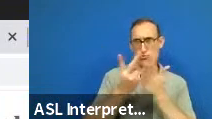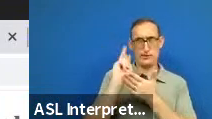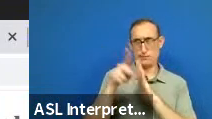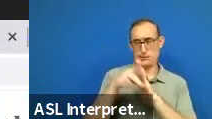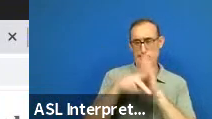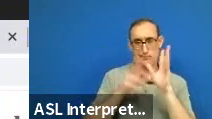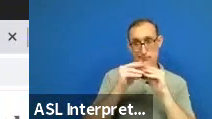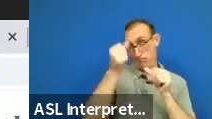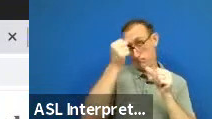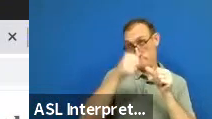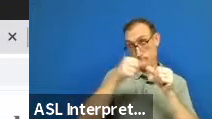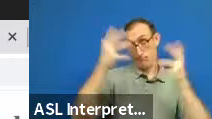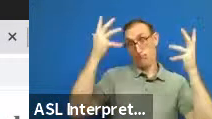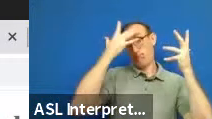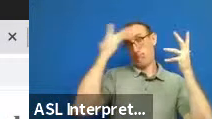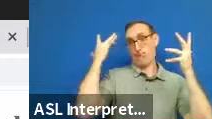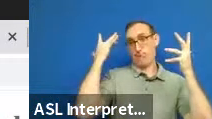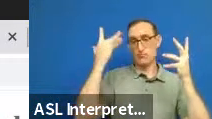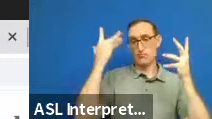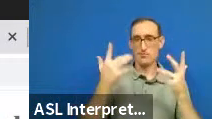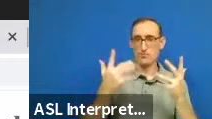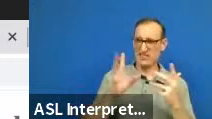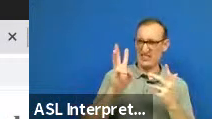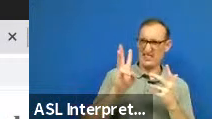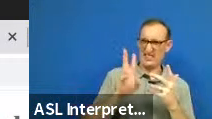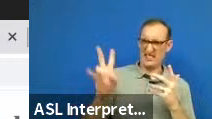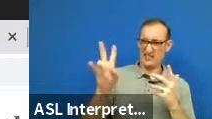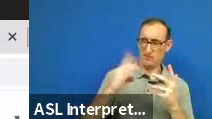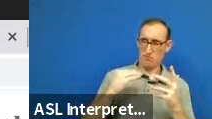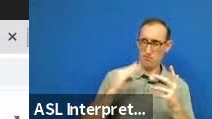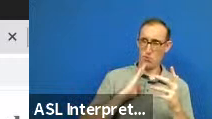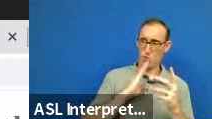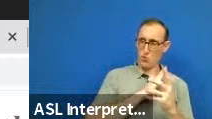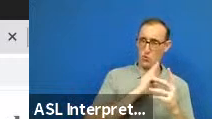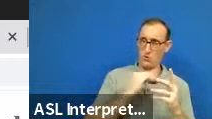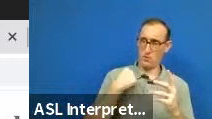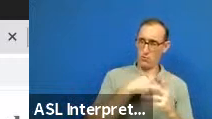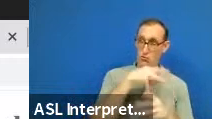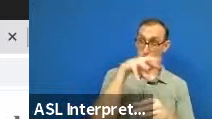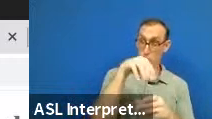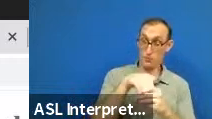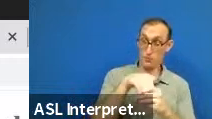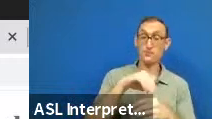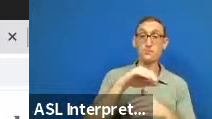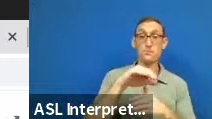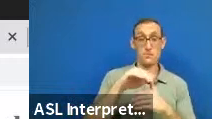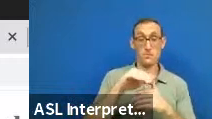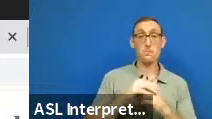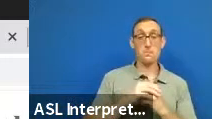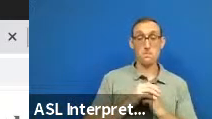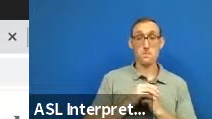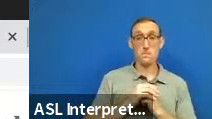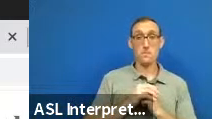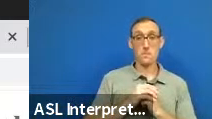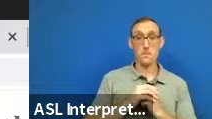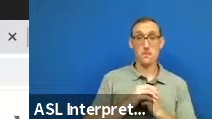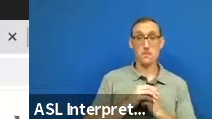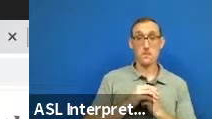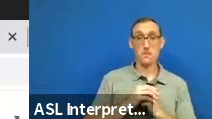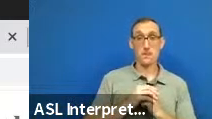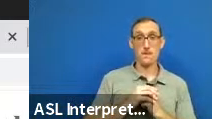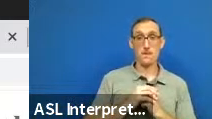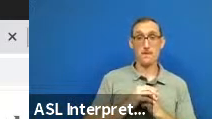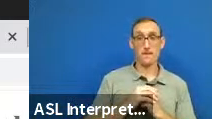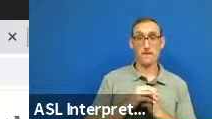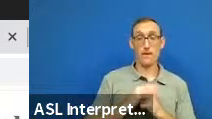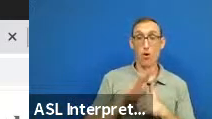remember. There were, I think, 6 or 7 board members there. And all board members, as our practice, have input,